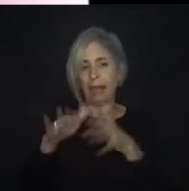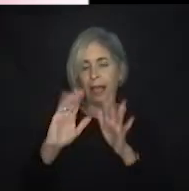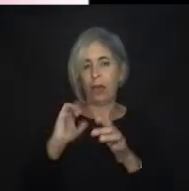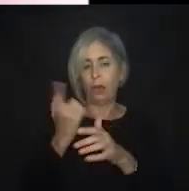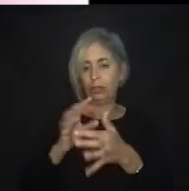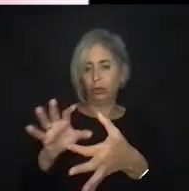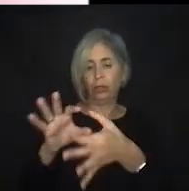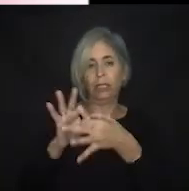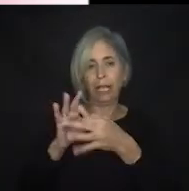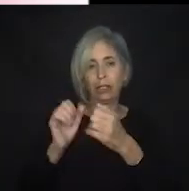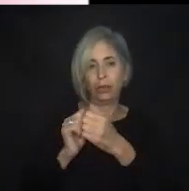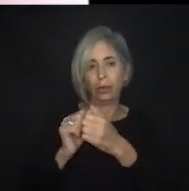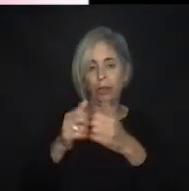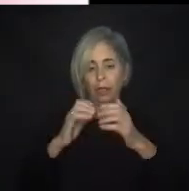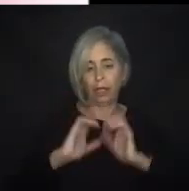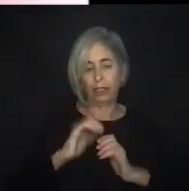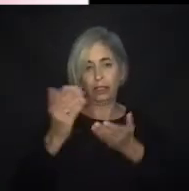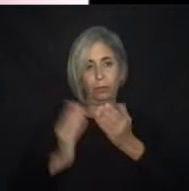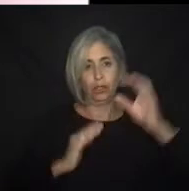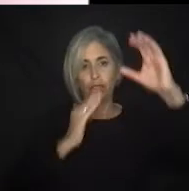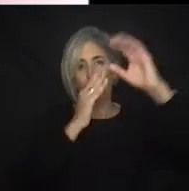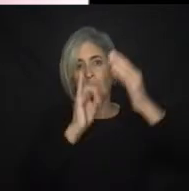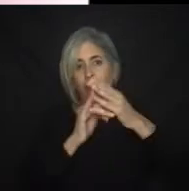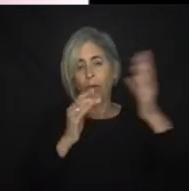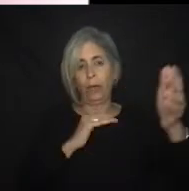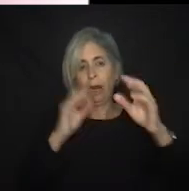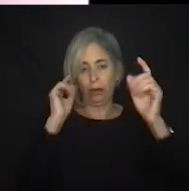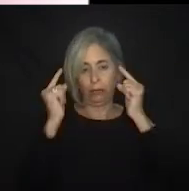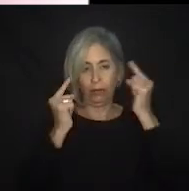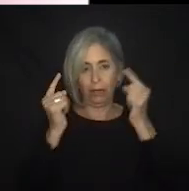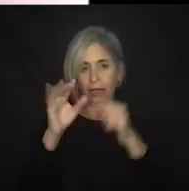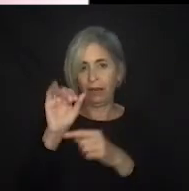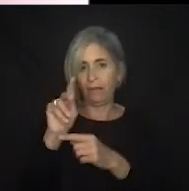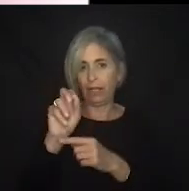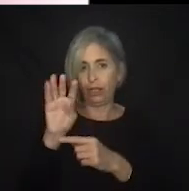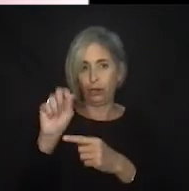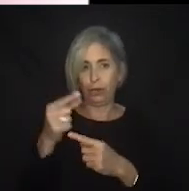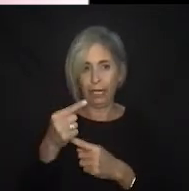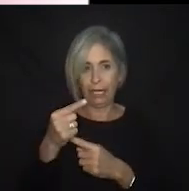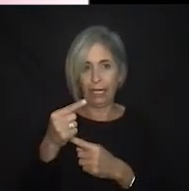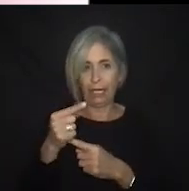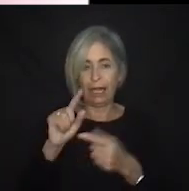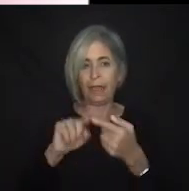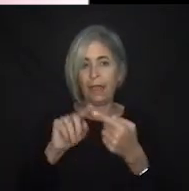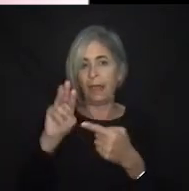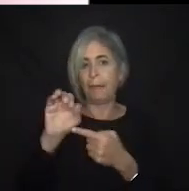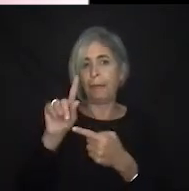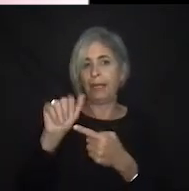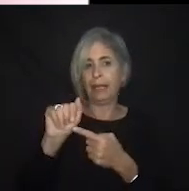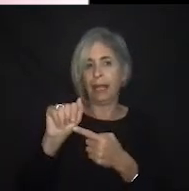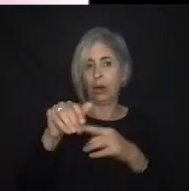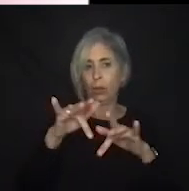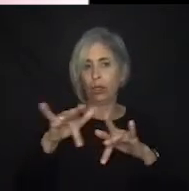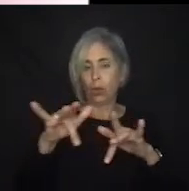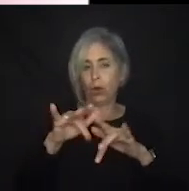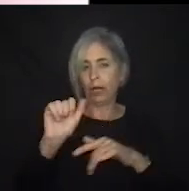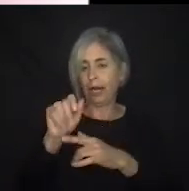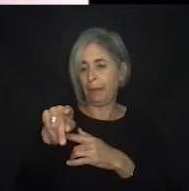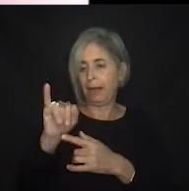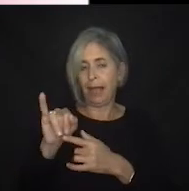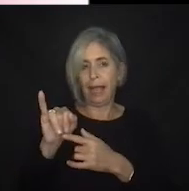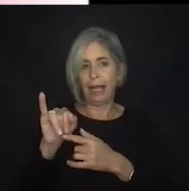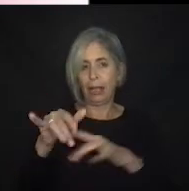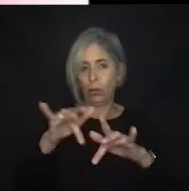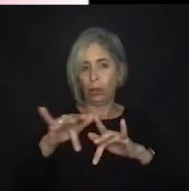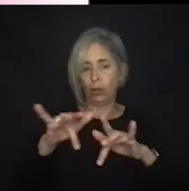connections between our browser and the custom server we are configuring. The next tool is the Media Recorder API. This records inputted